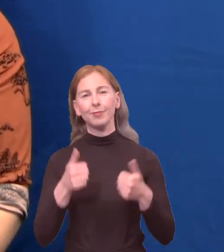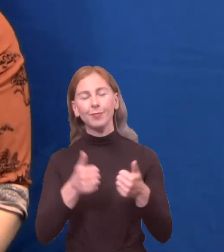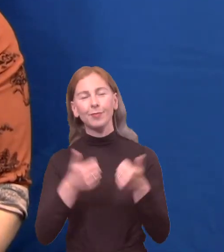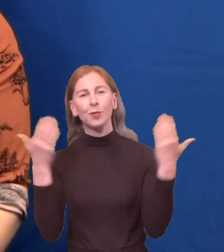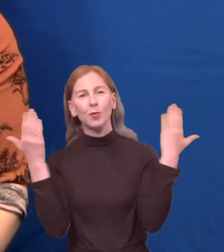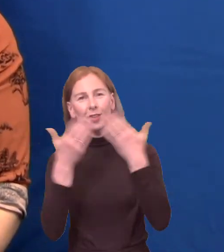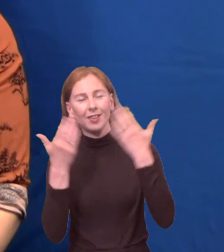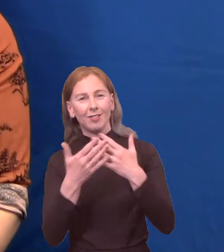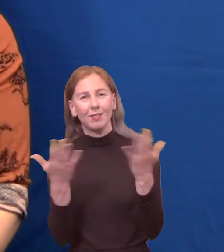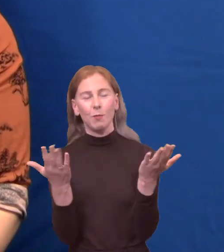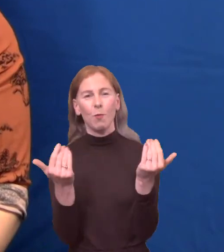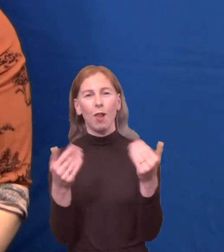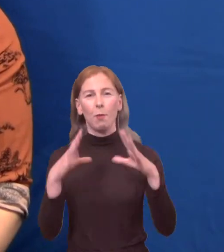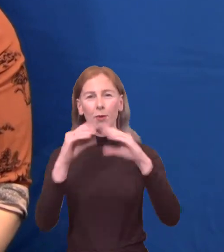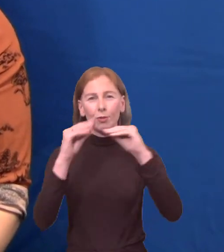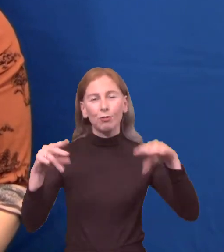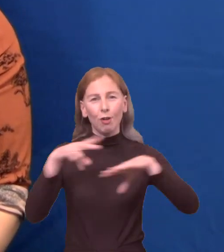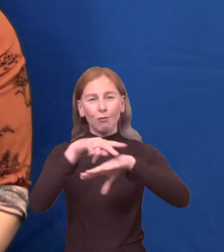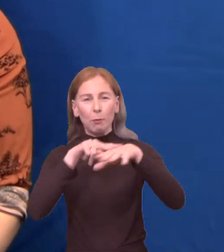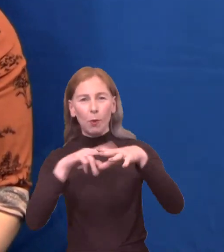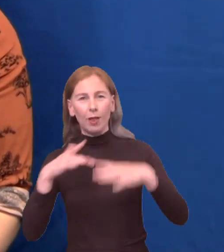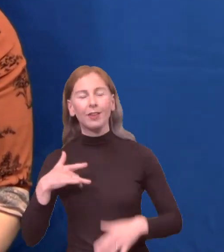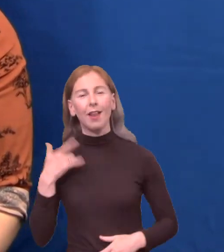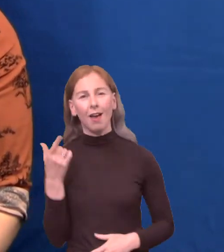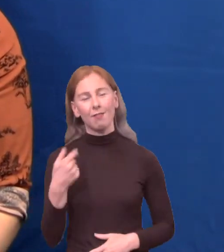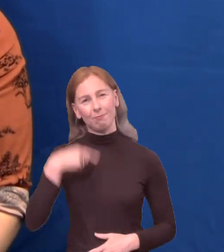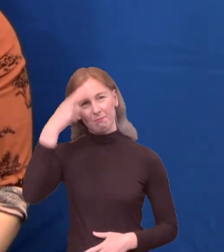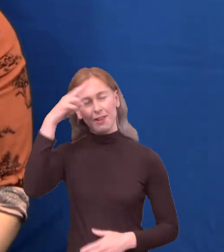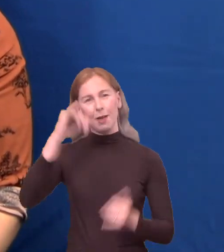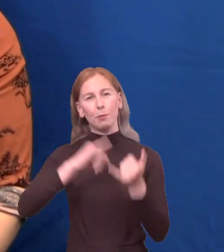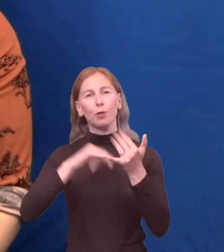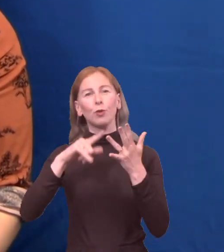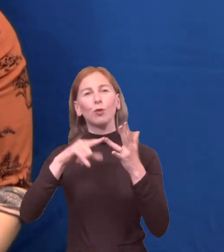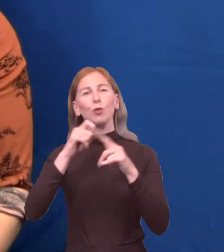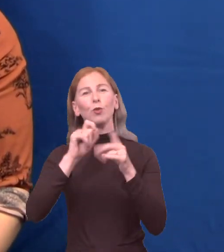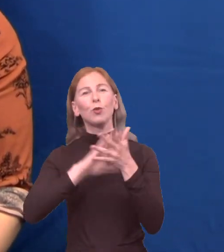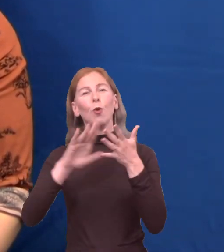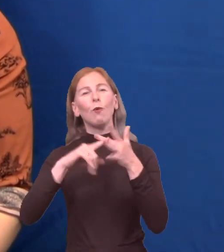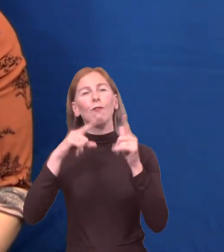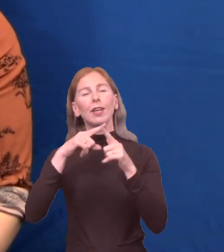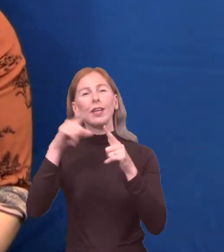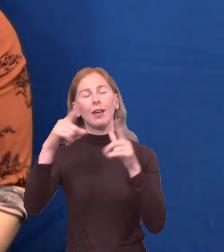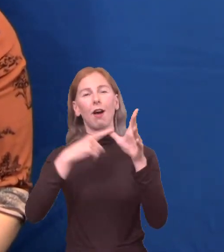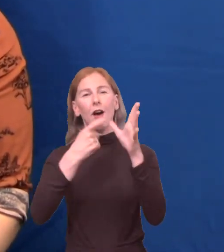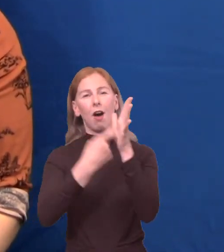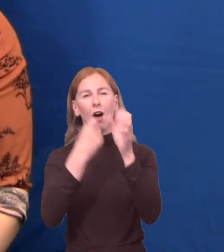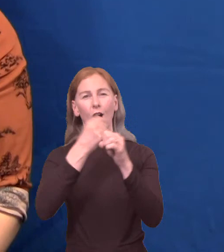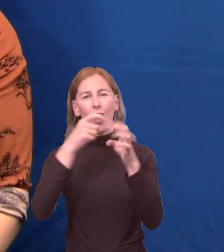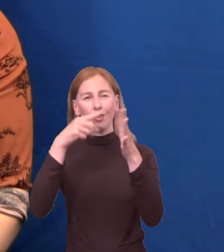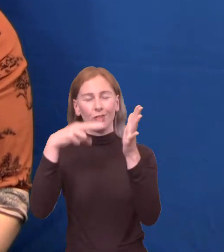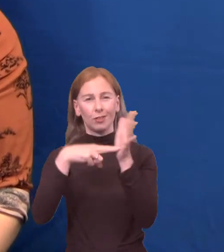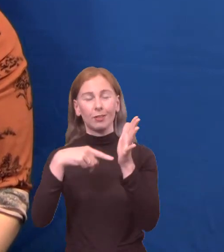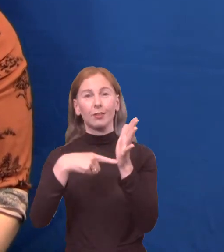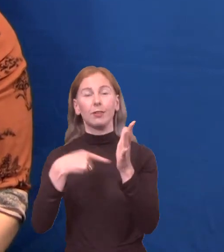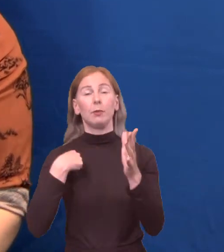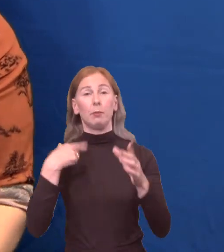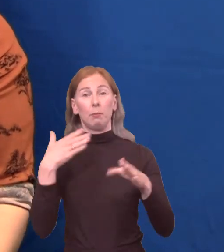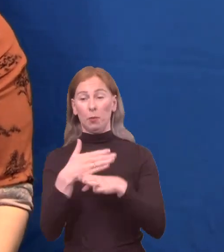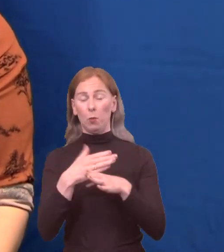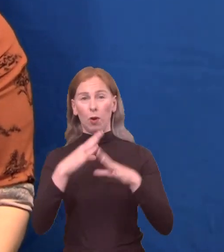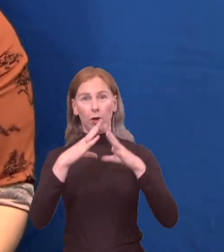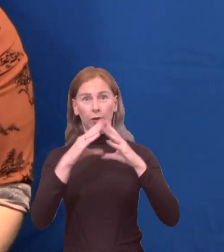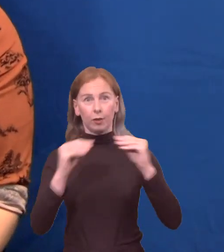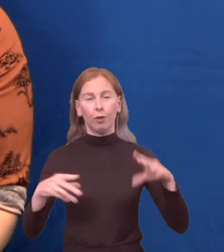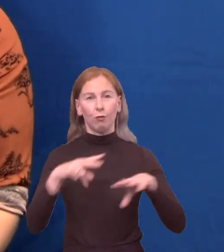evening and welcome to Surrey Police Live. My name is Sophie Argent and I work in the Corporate Communications Department here, and I will be your host for this